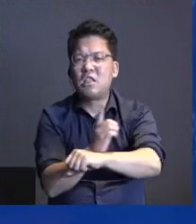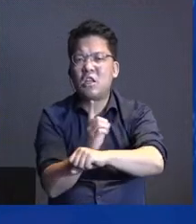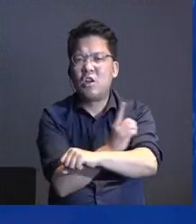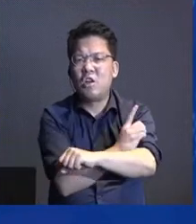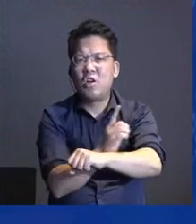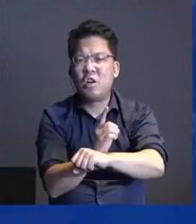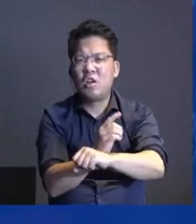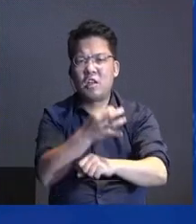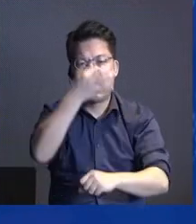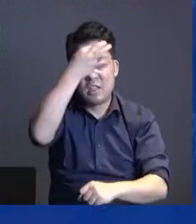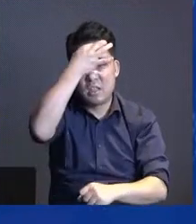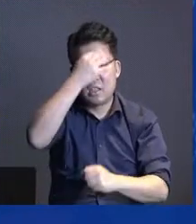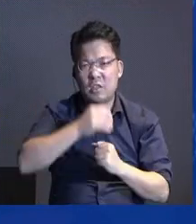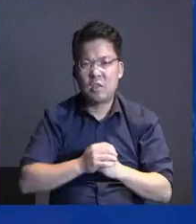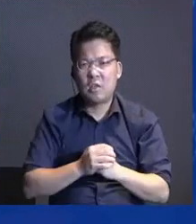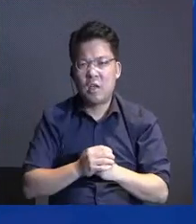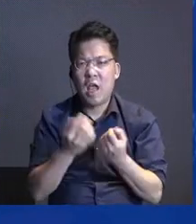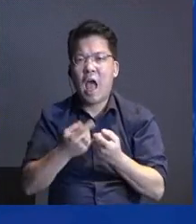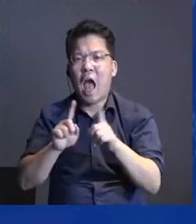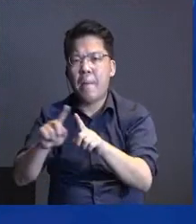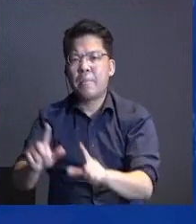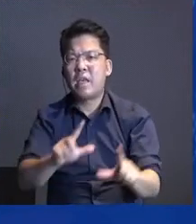care, community building.